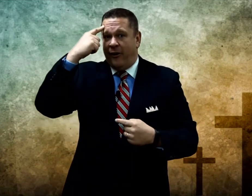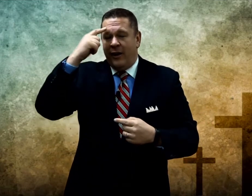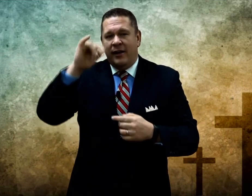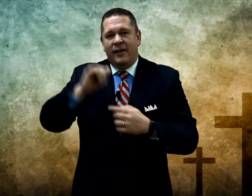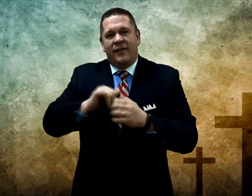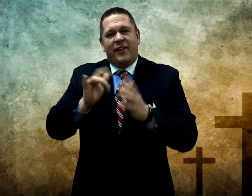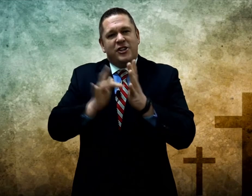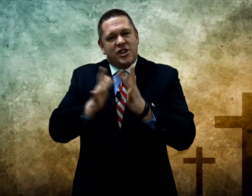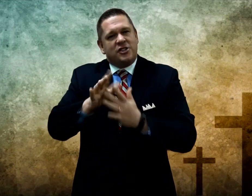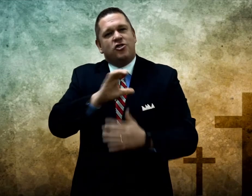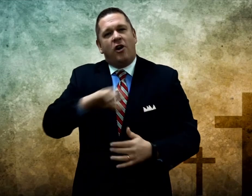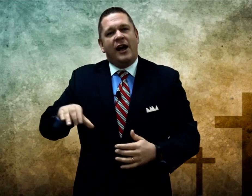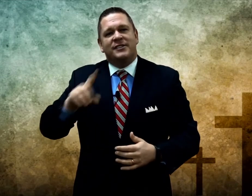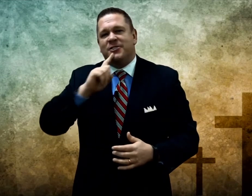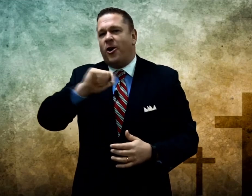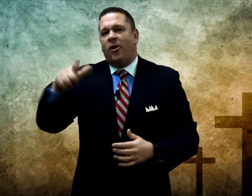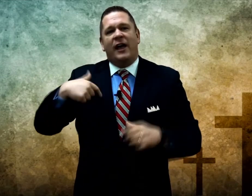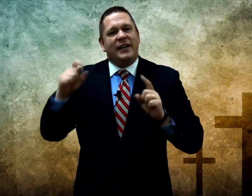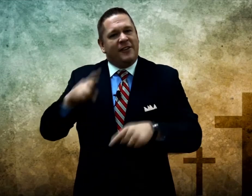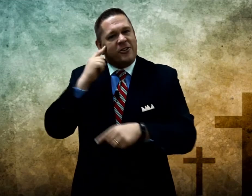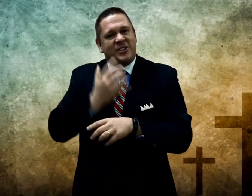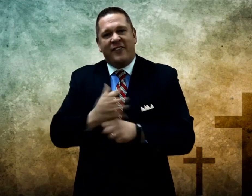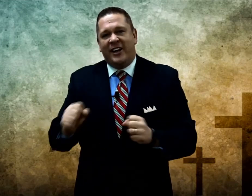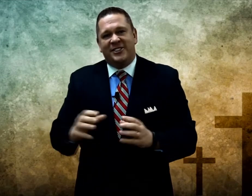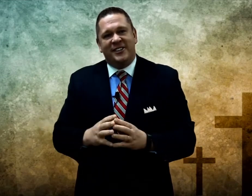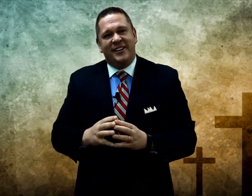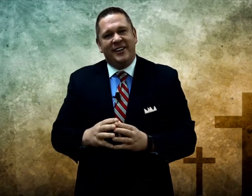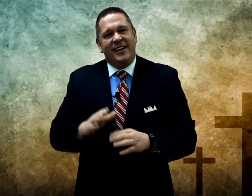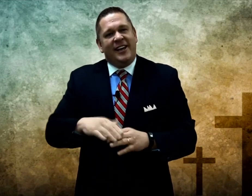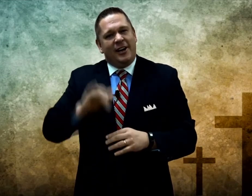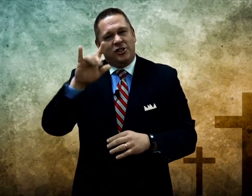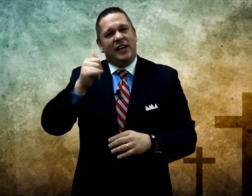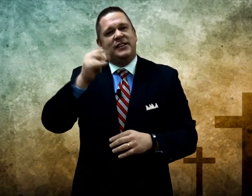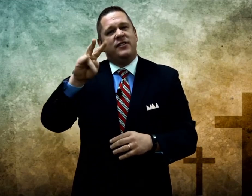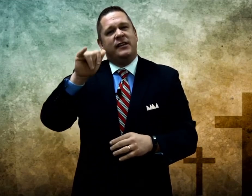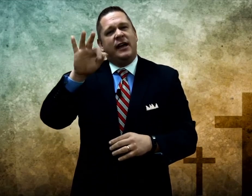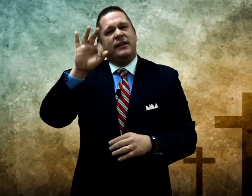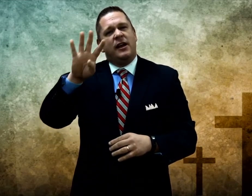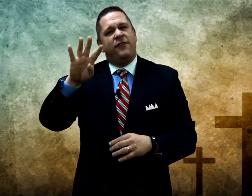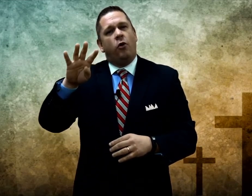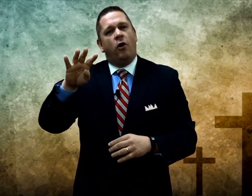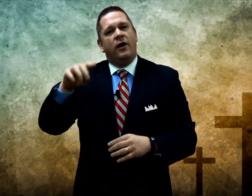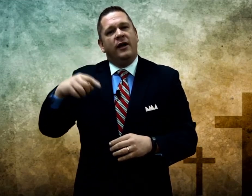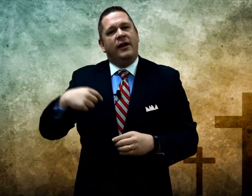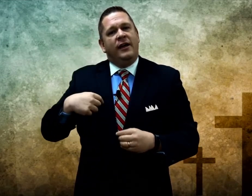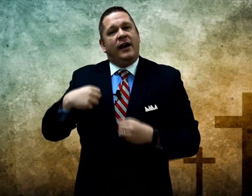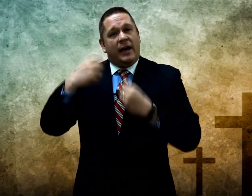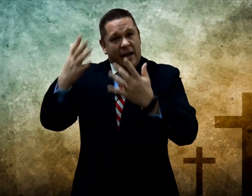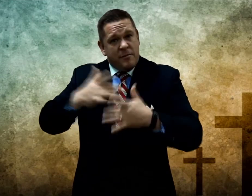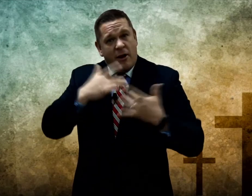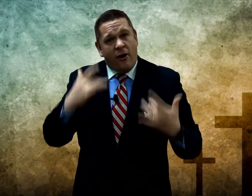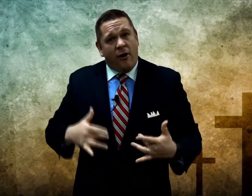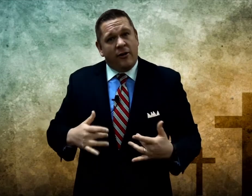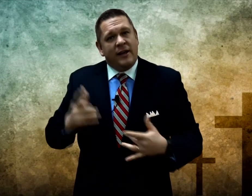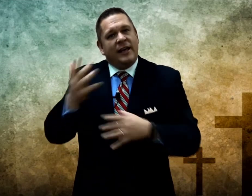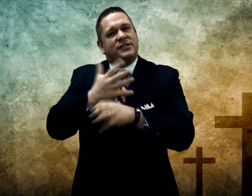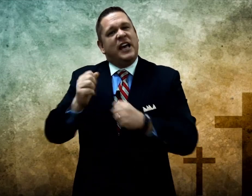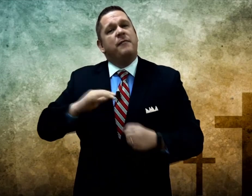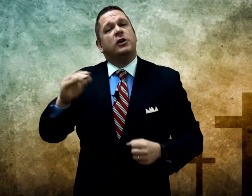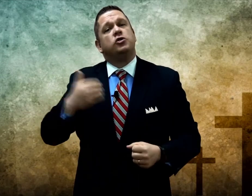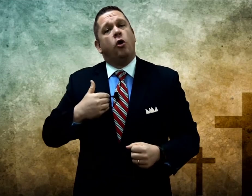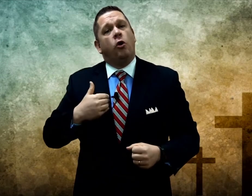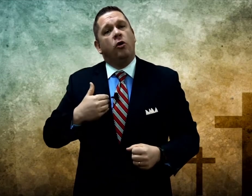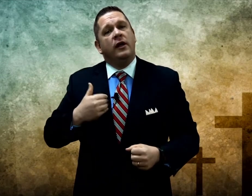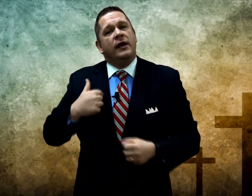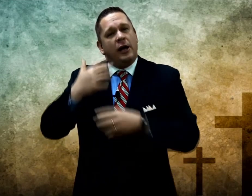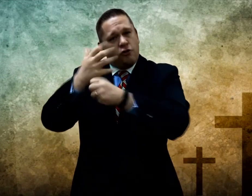than here that Jesus Christ is all I needed for salvation. And on July 17, 1994, I gave him my heart. He